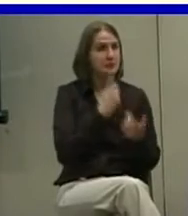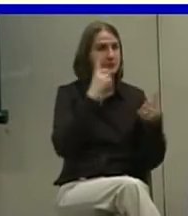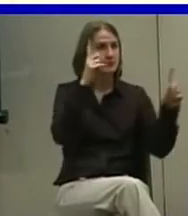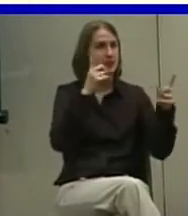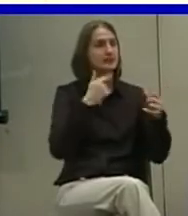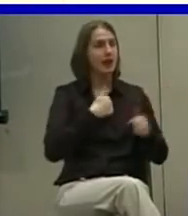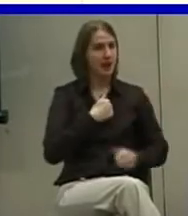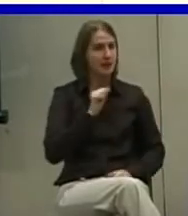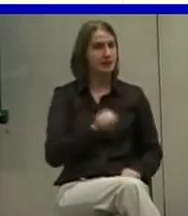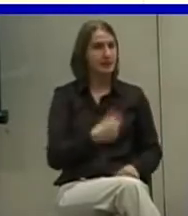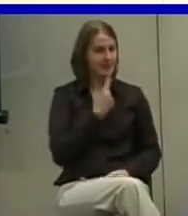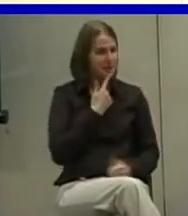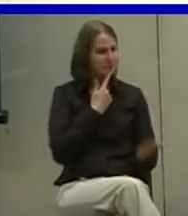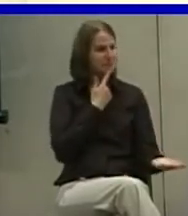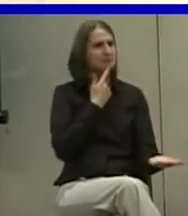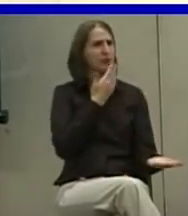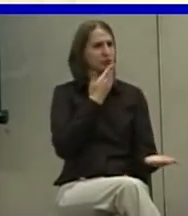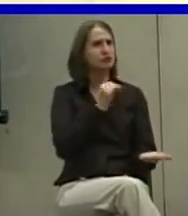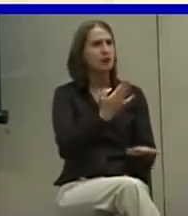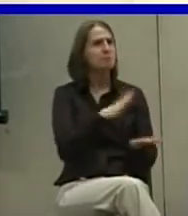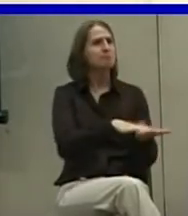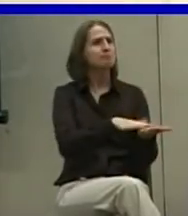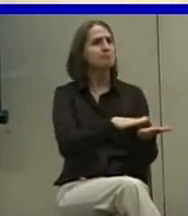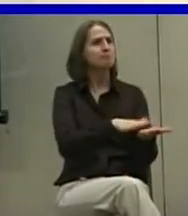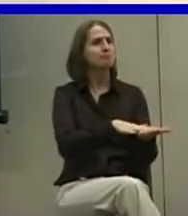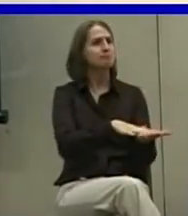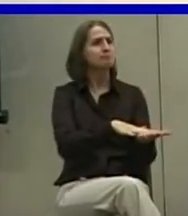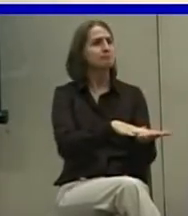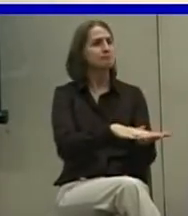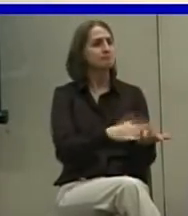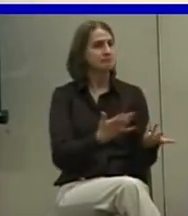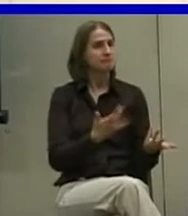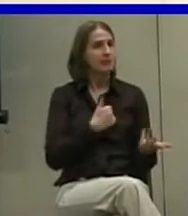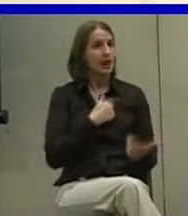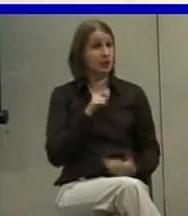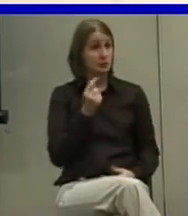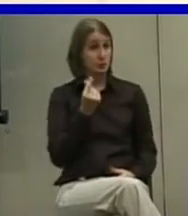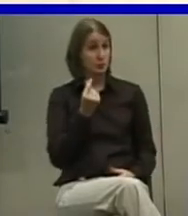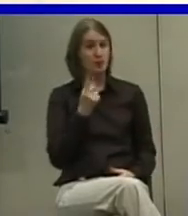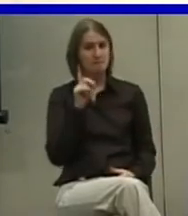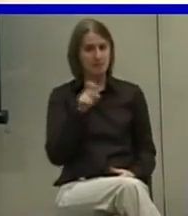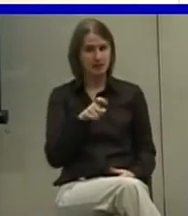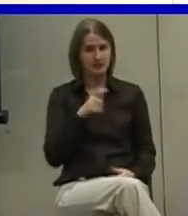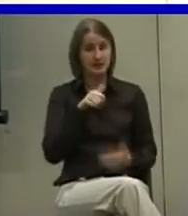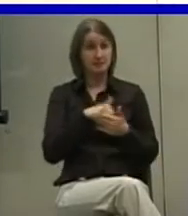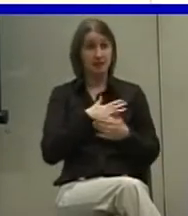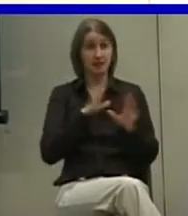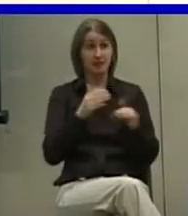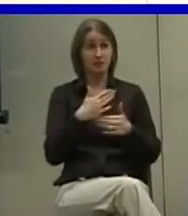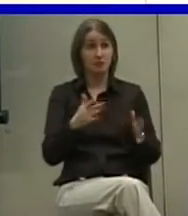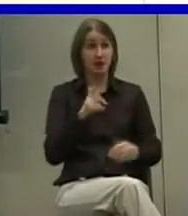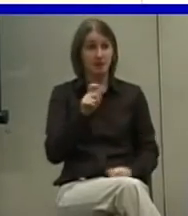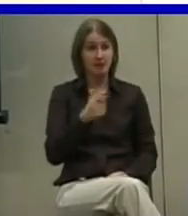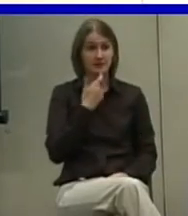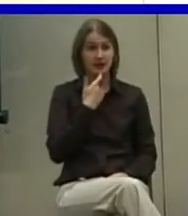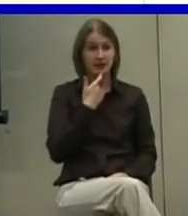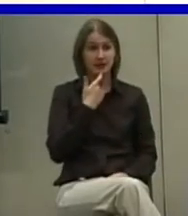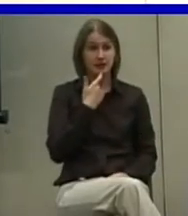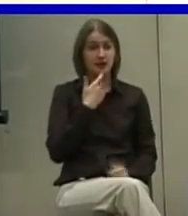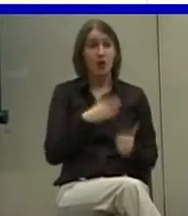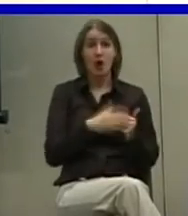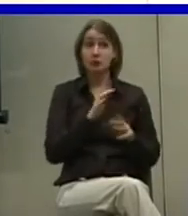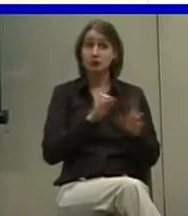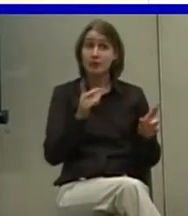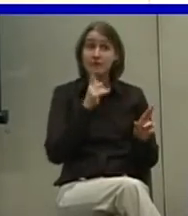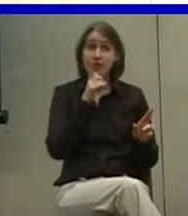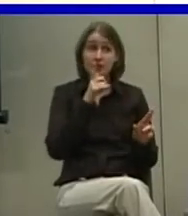can say, good job, guys. What do I have to do? I have to do this. In my classroom, I had to say, we're almost ready